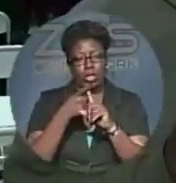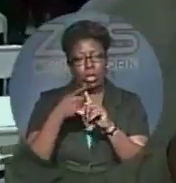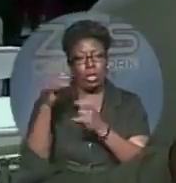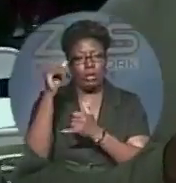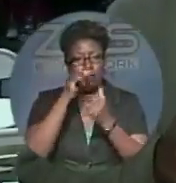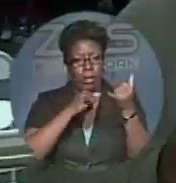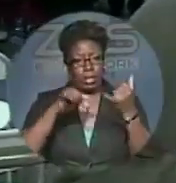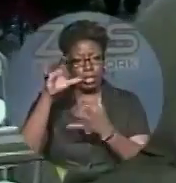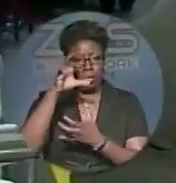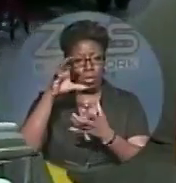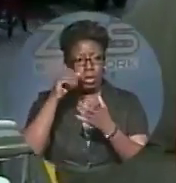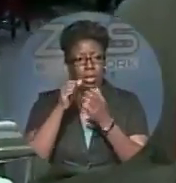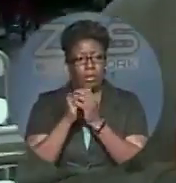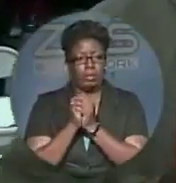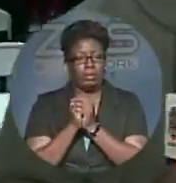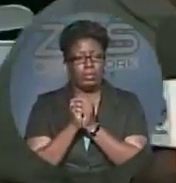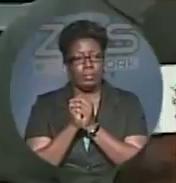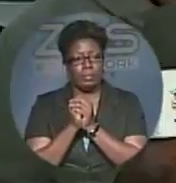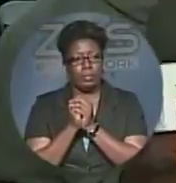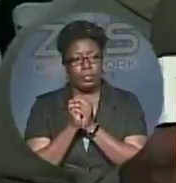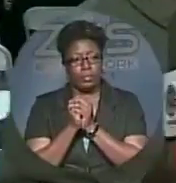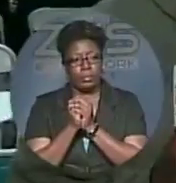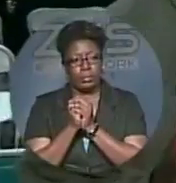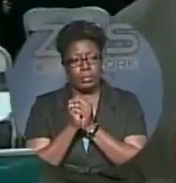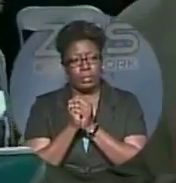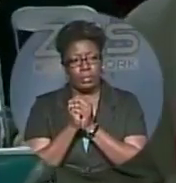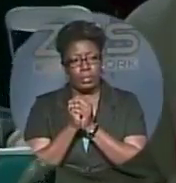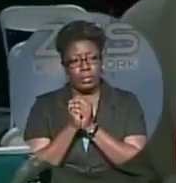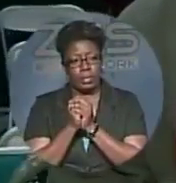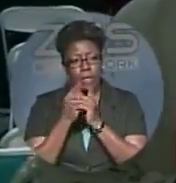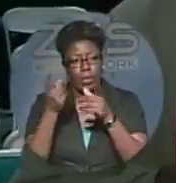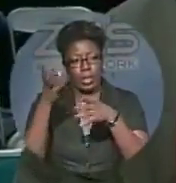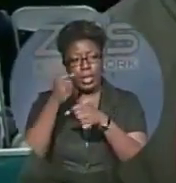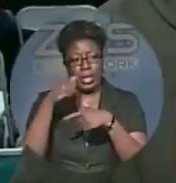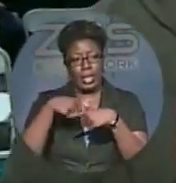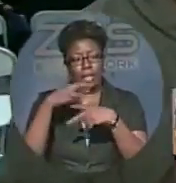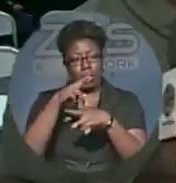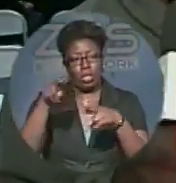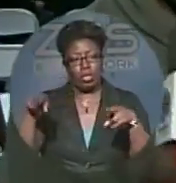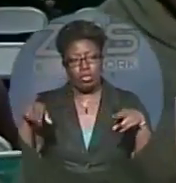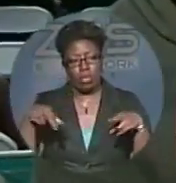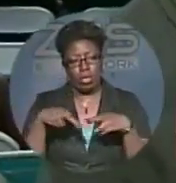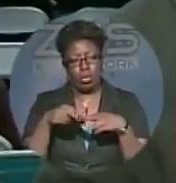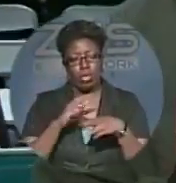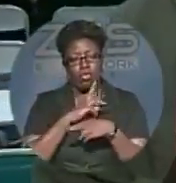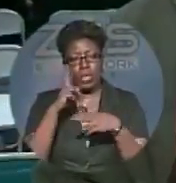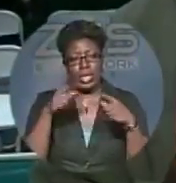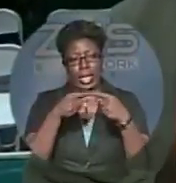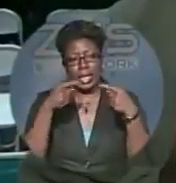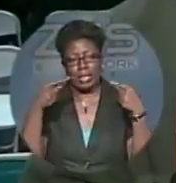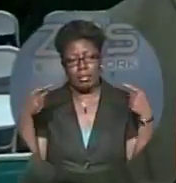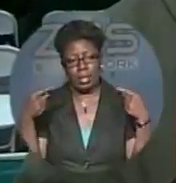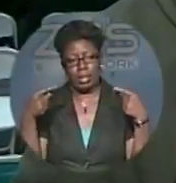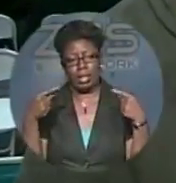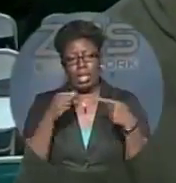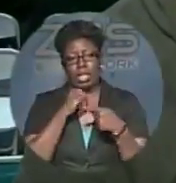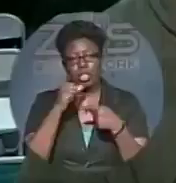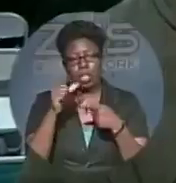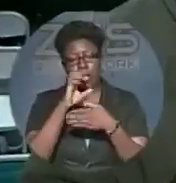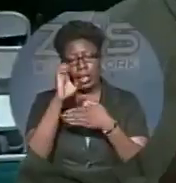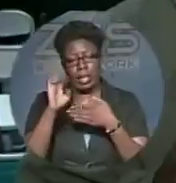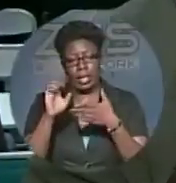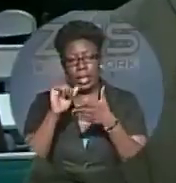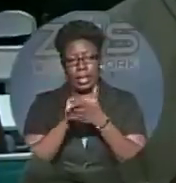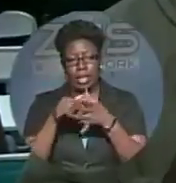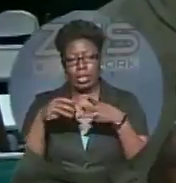fought was chump meat. He get in the door, he get inside the ring with a real MMA fighter such as myself. It wasn't anything like that.